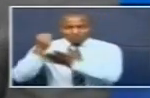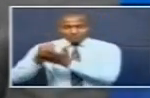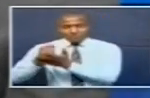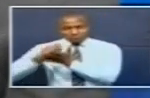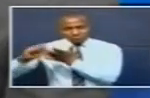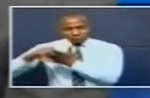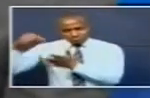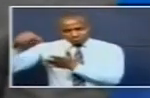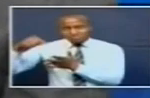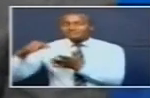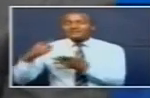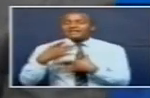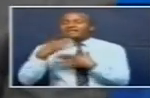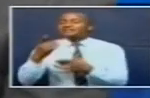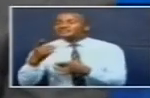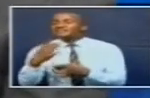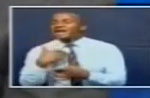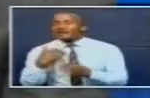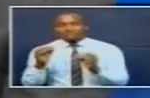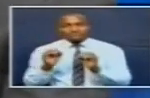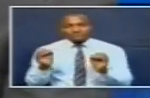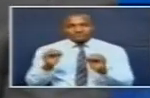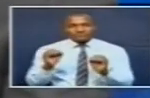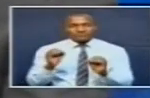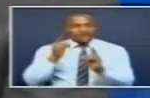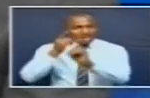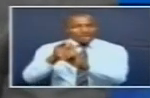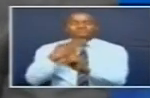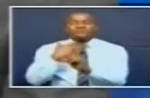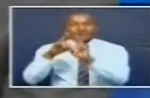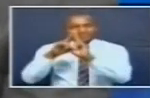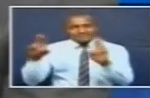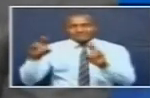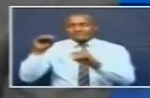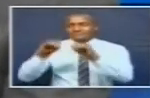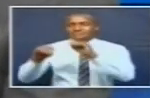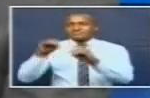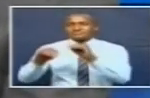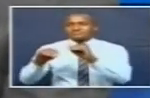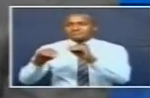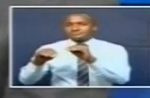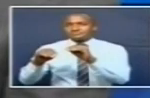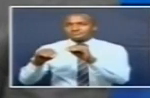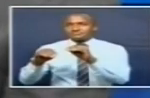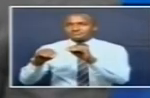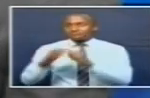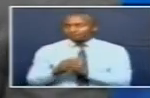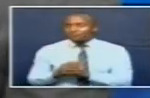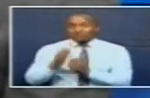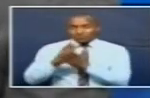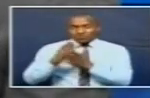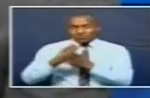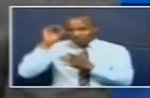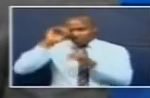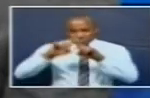got no other interest other than securing a credible and peaceful election come 2013. We may have our own differences in this